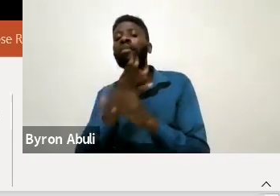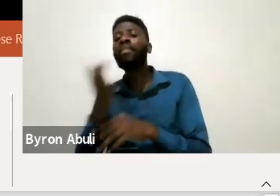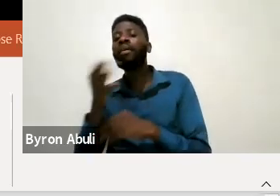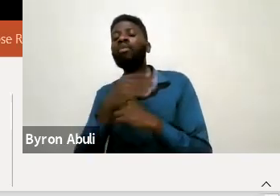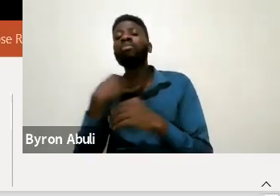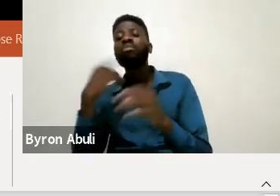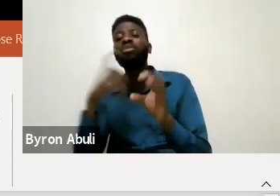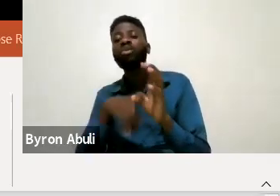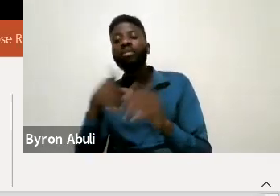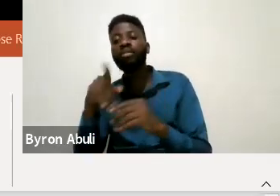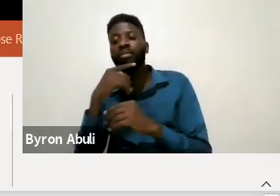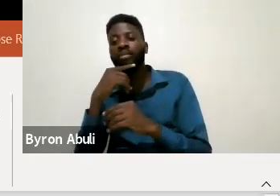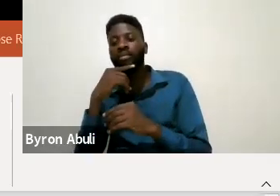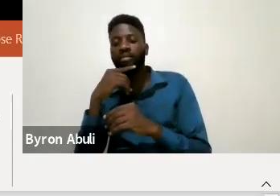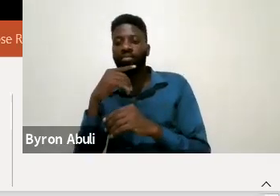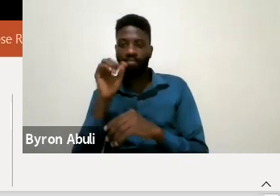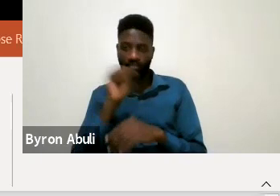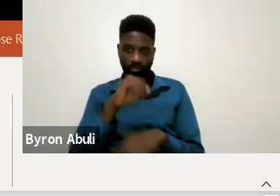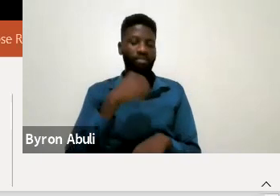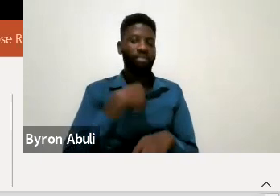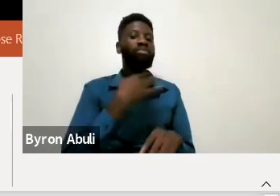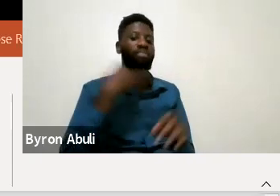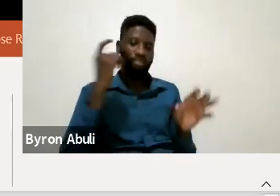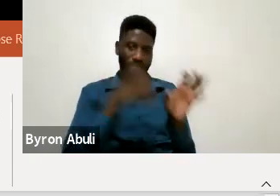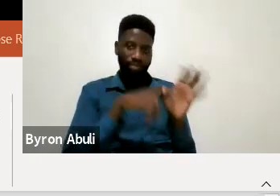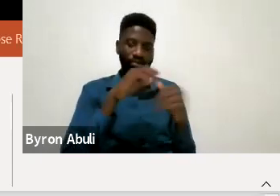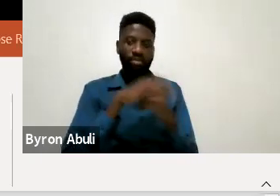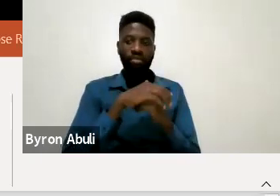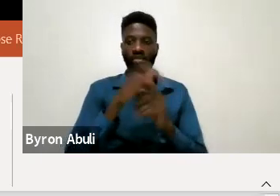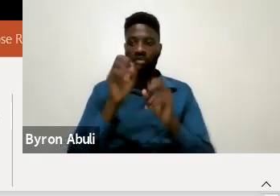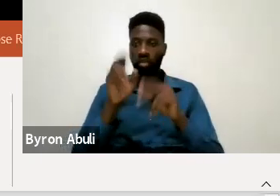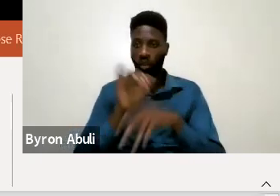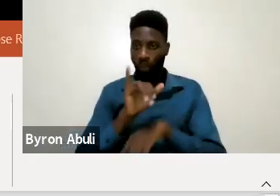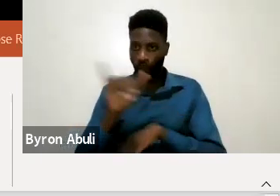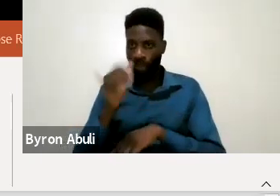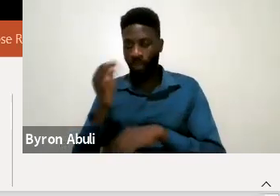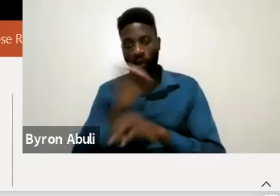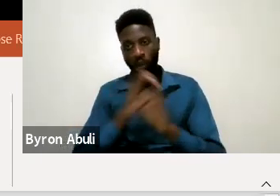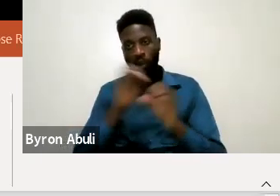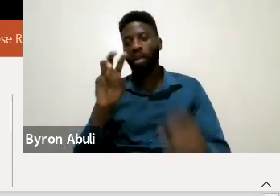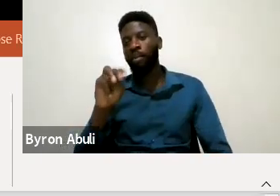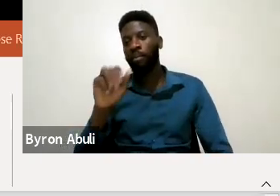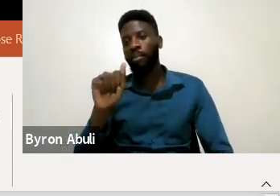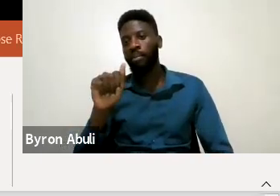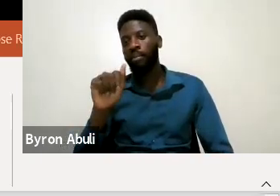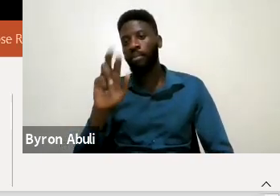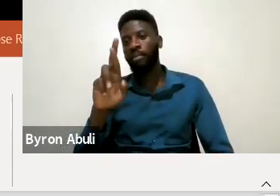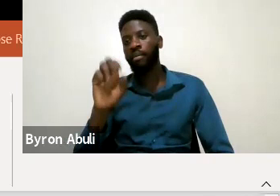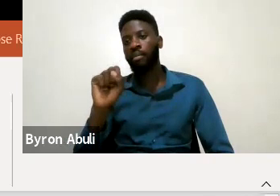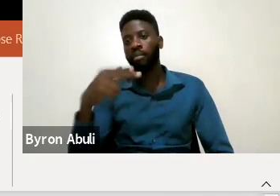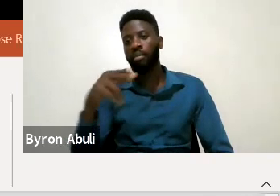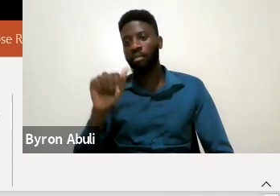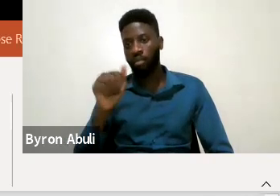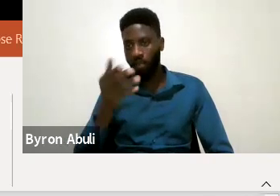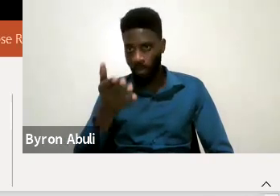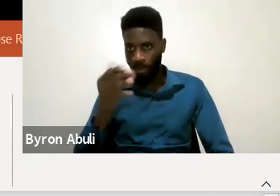to join? Yes. So those not there, do we have Masha in the class today?